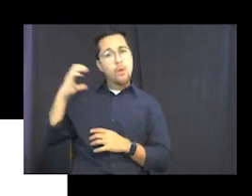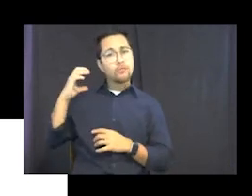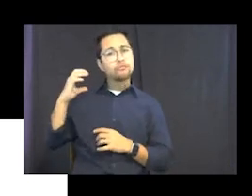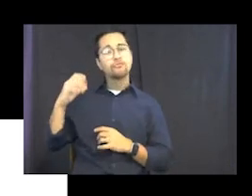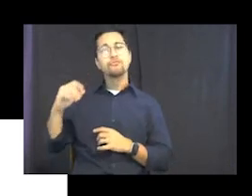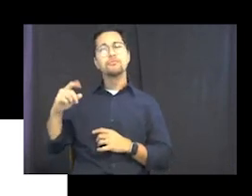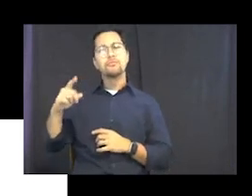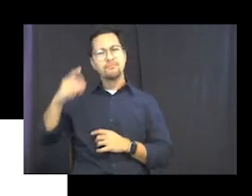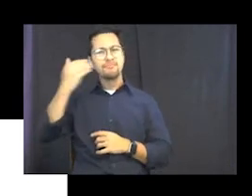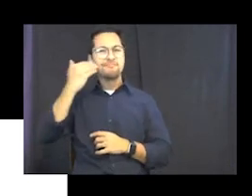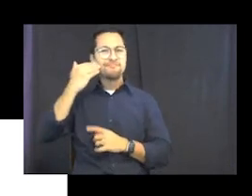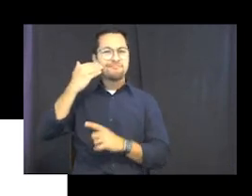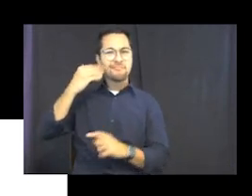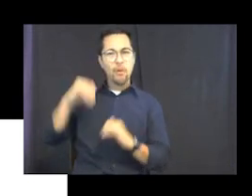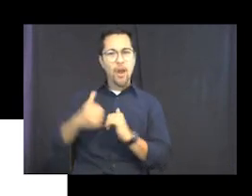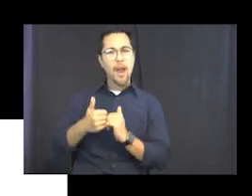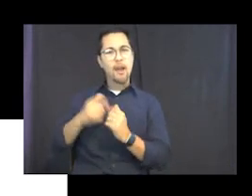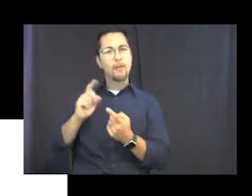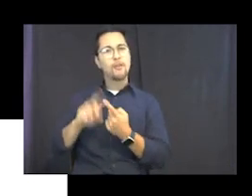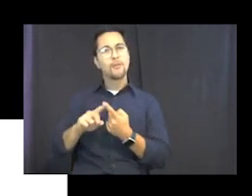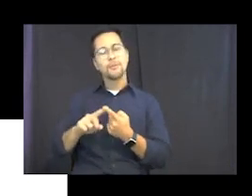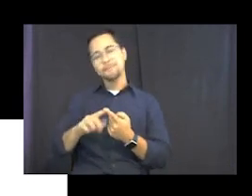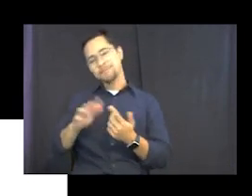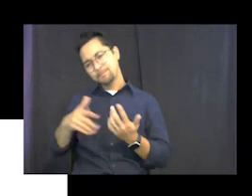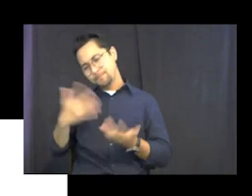coach knows how to